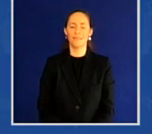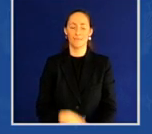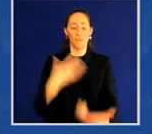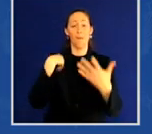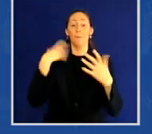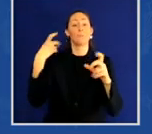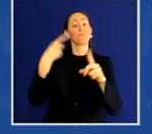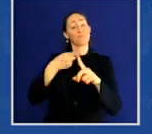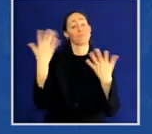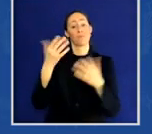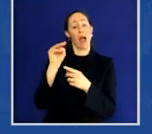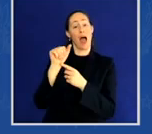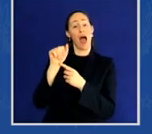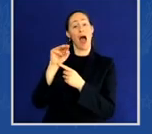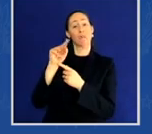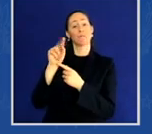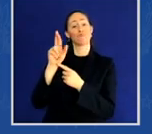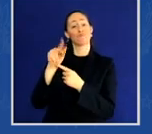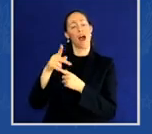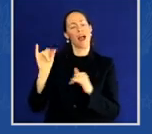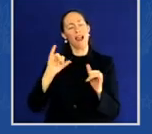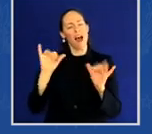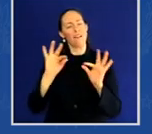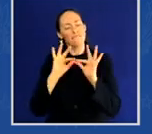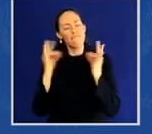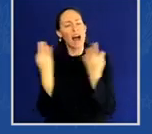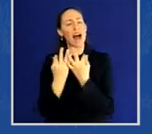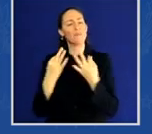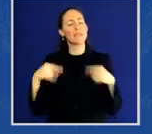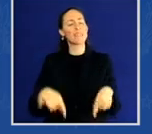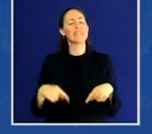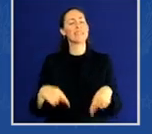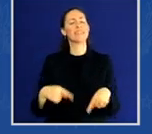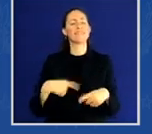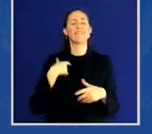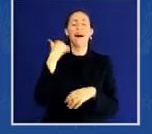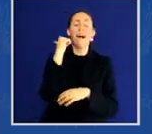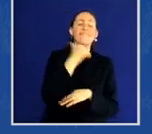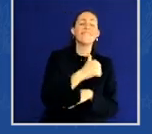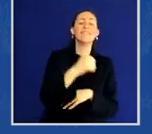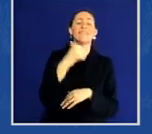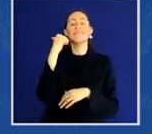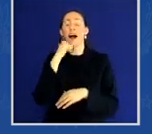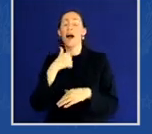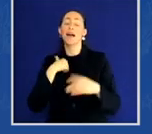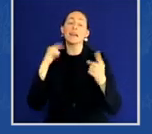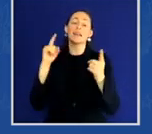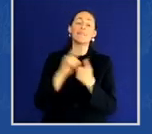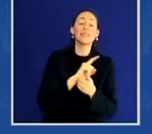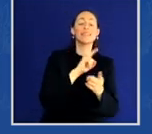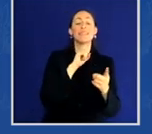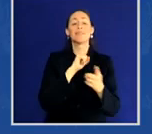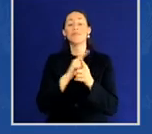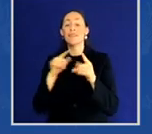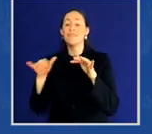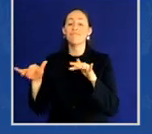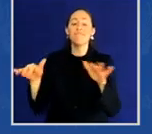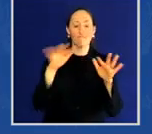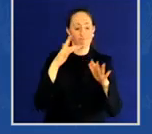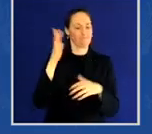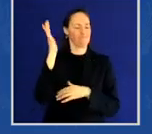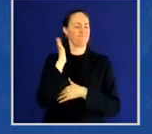I literally every single day that I was in the United States Senate, got either